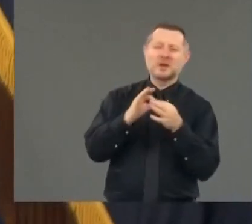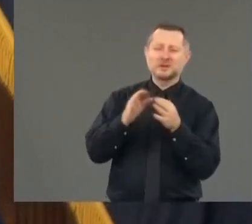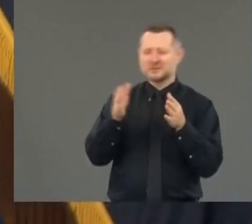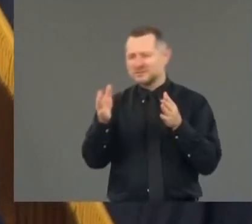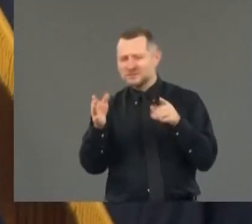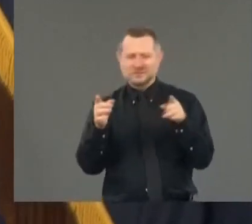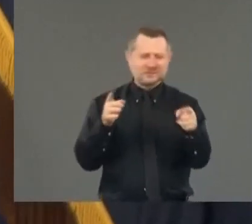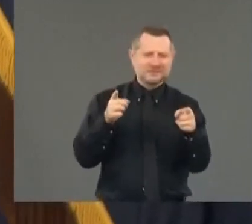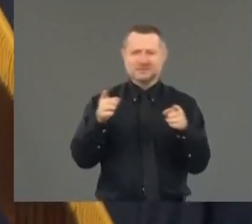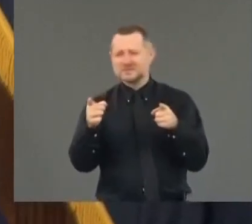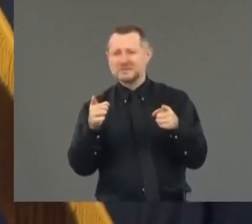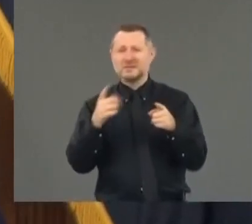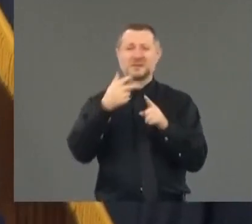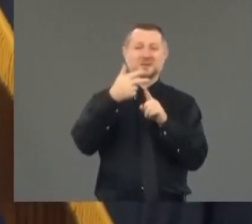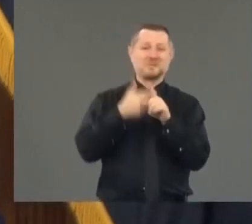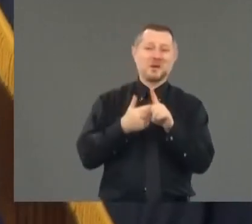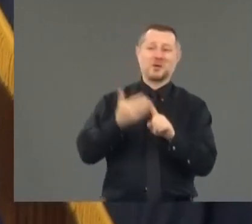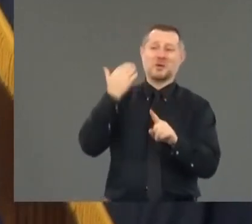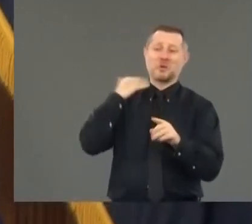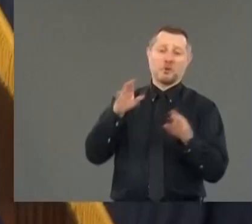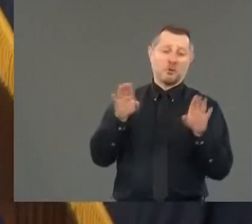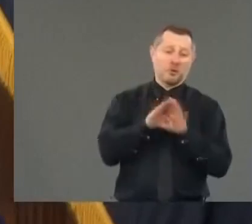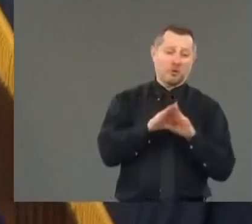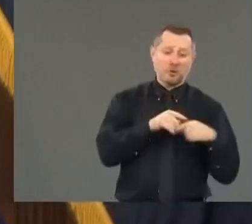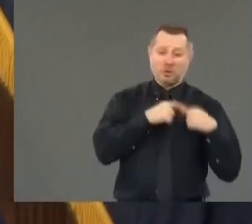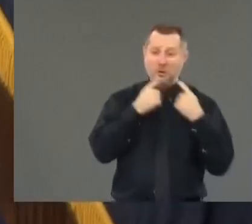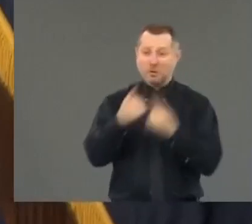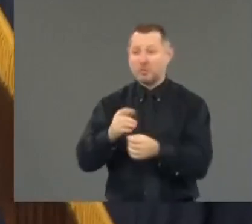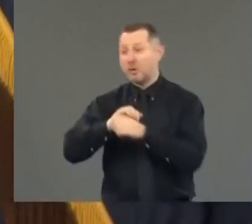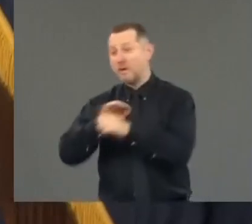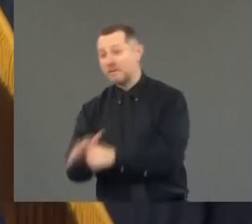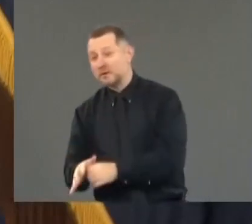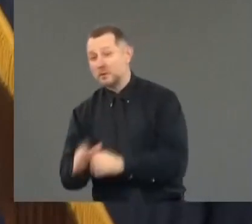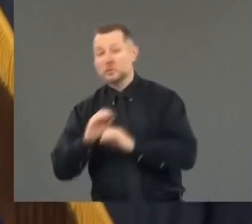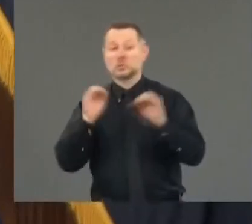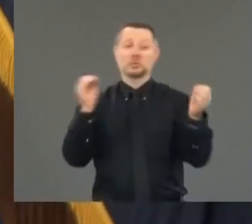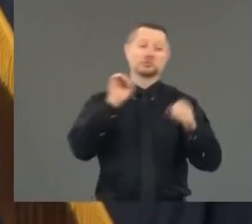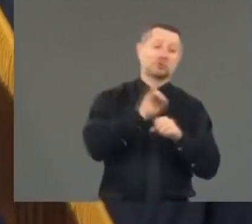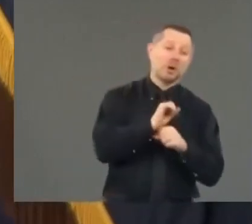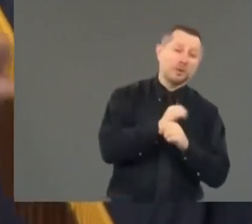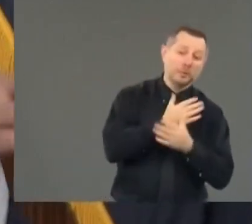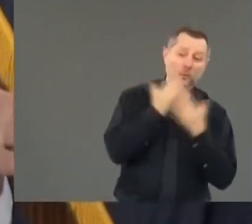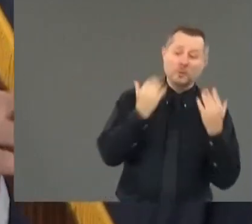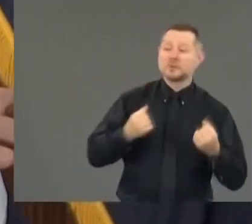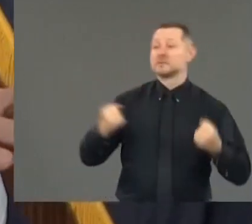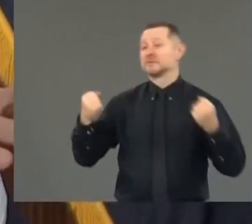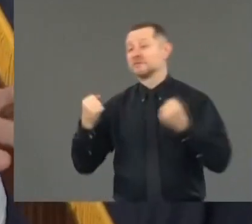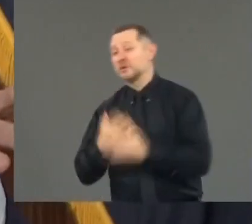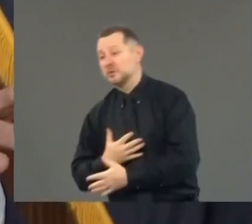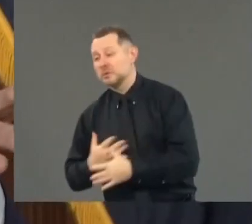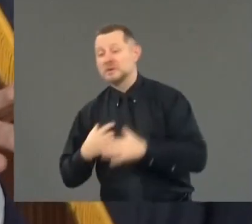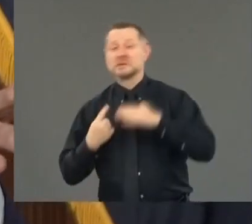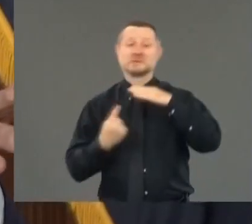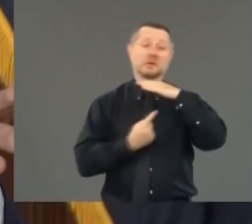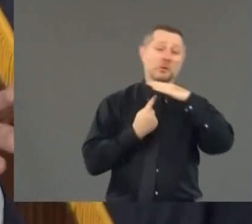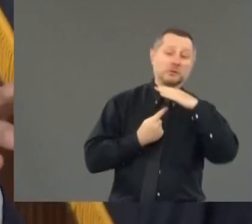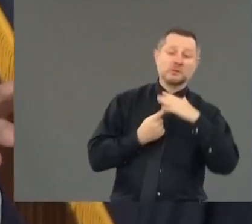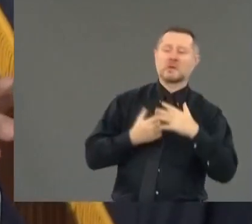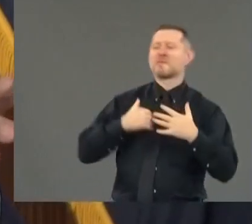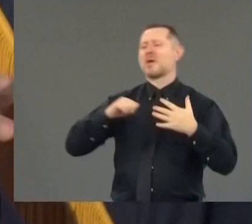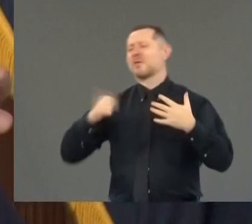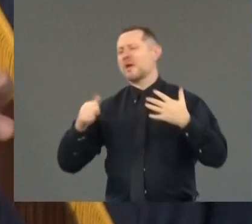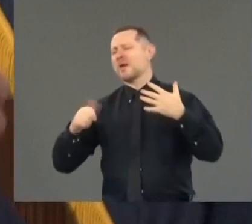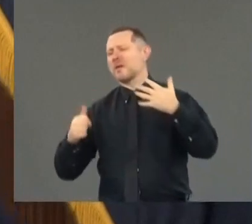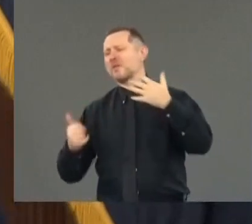days of closed down and coronavirus and unemployment and fear and isolation, and then the